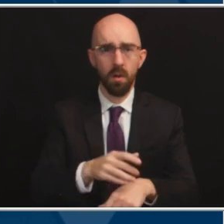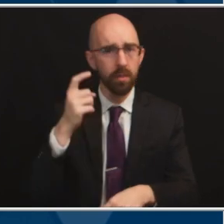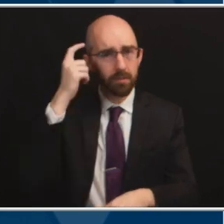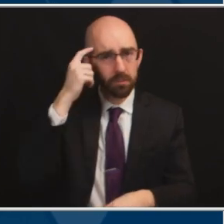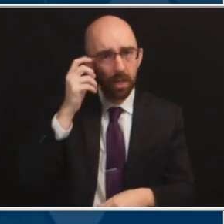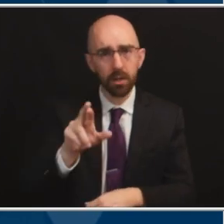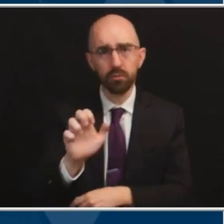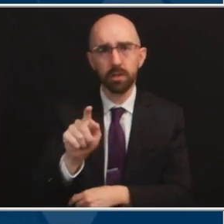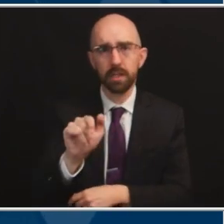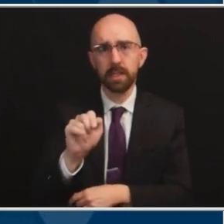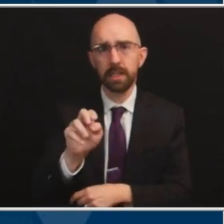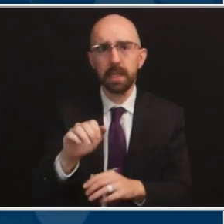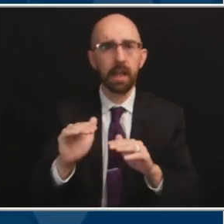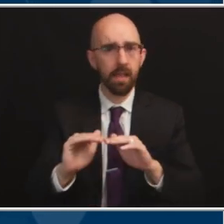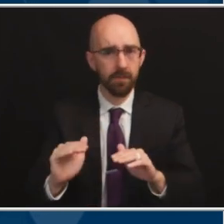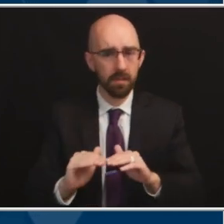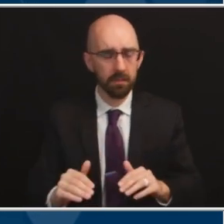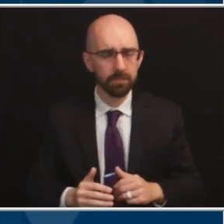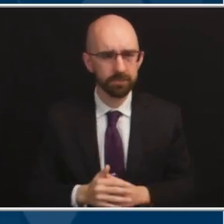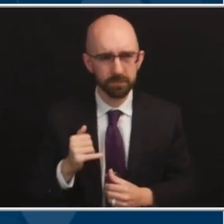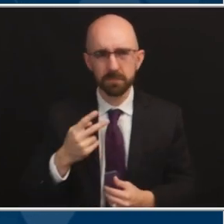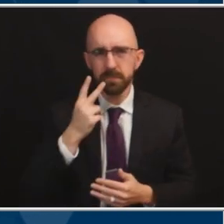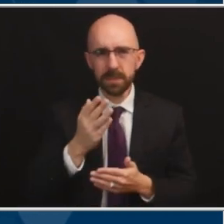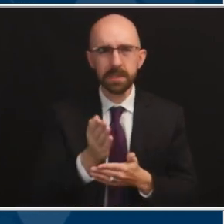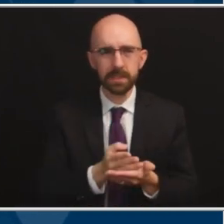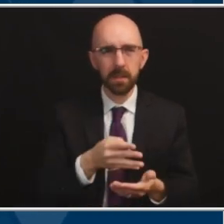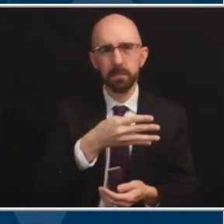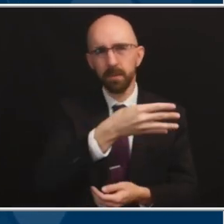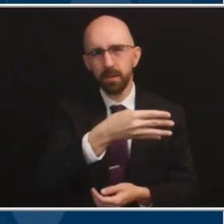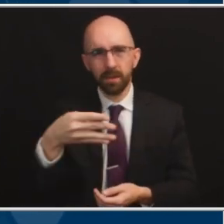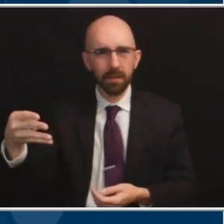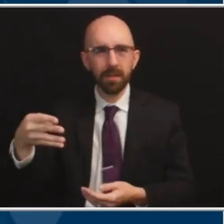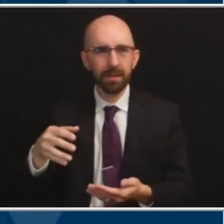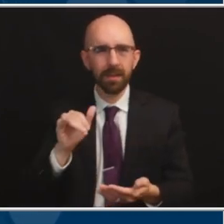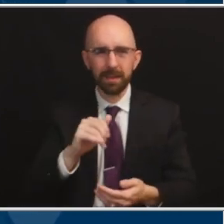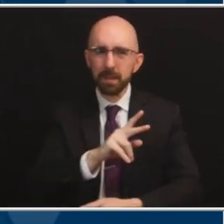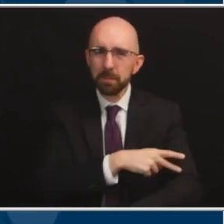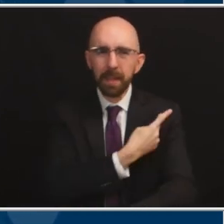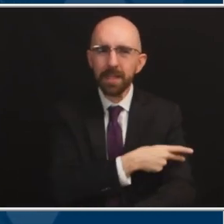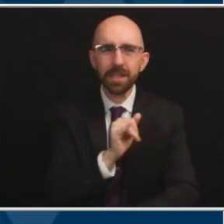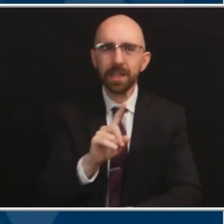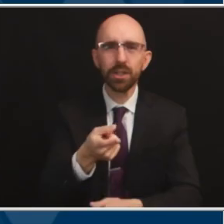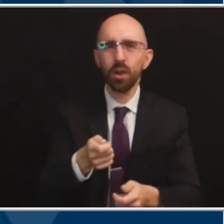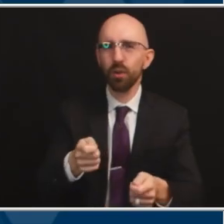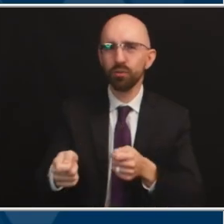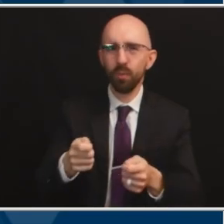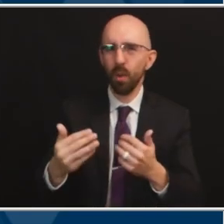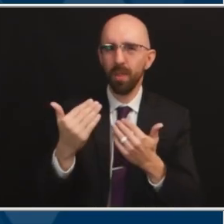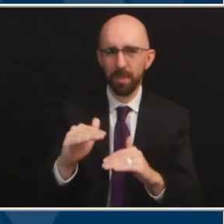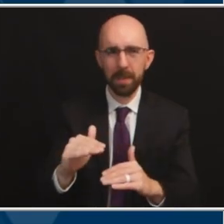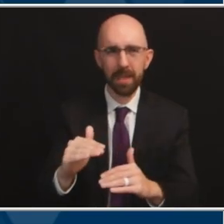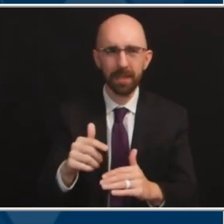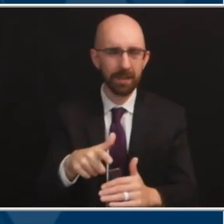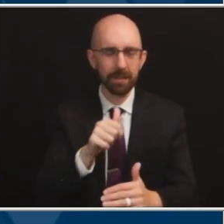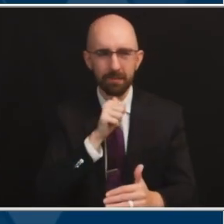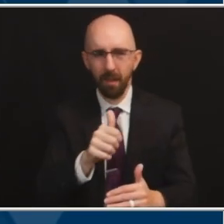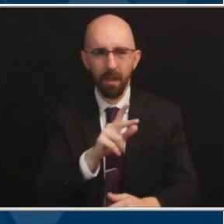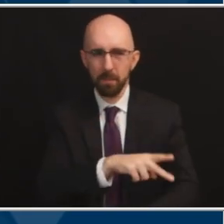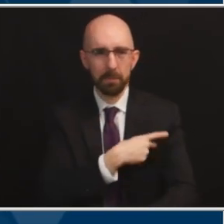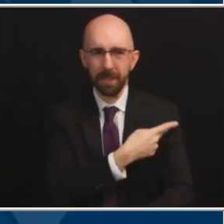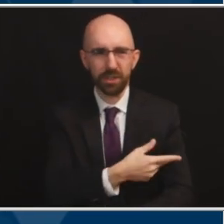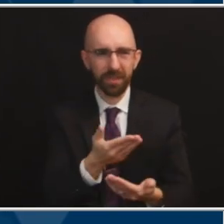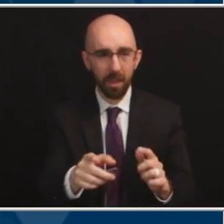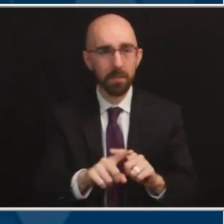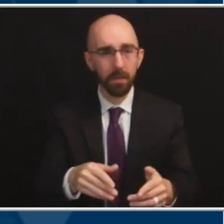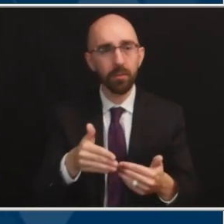levels. And we see a couple horizontal lines there. I don't believe that's a patient. That's just control limit. So that's not the patient there. But the rest all seem to